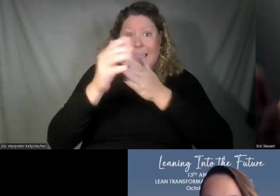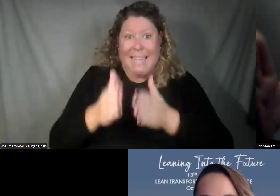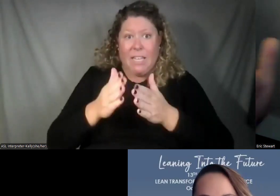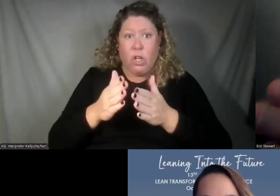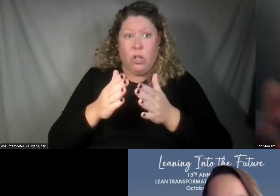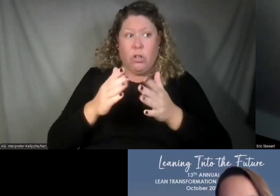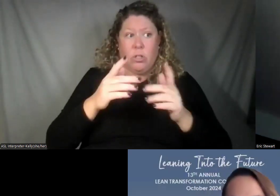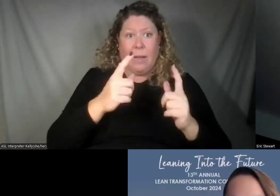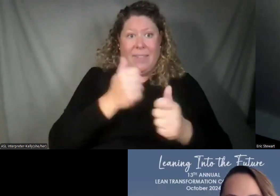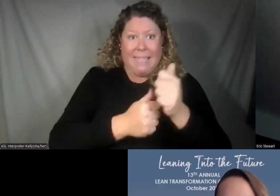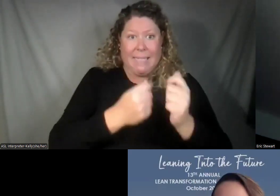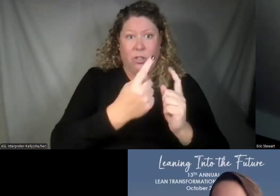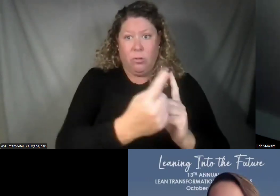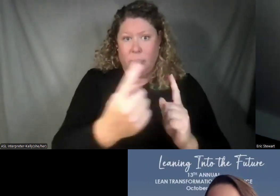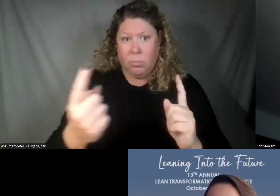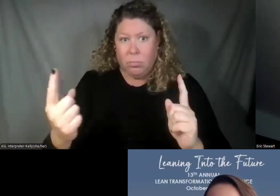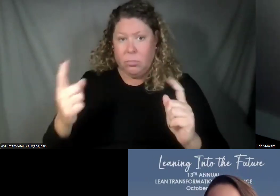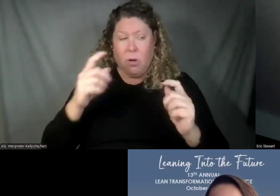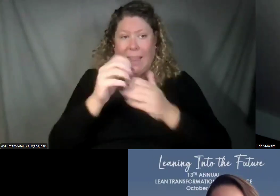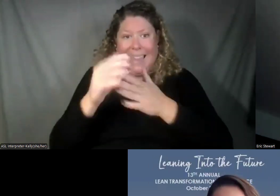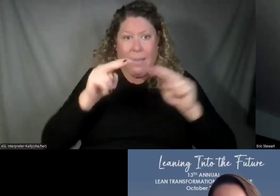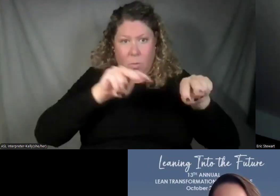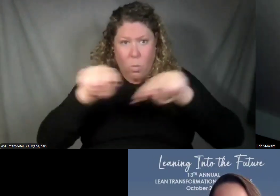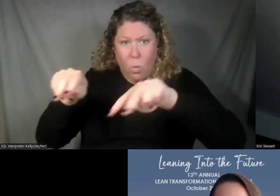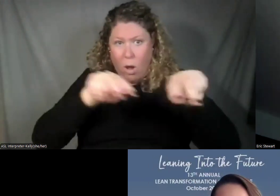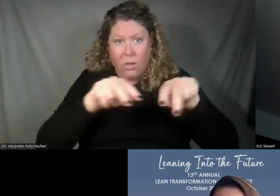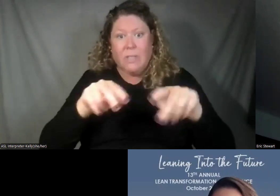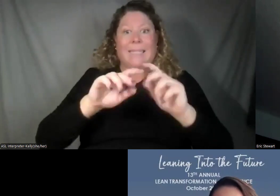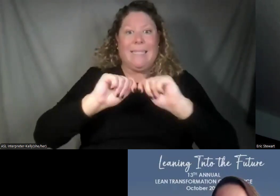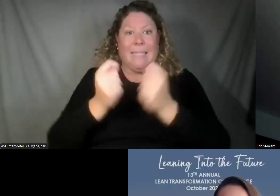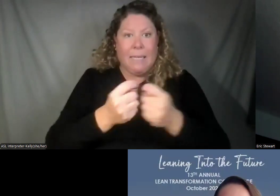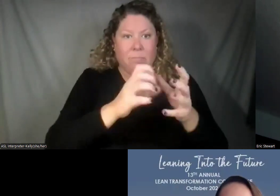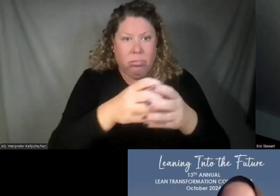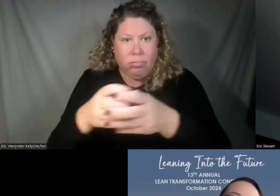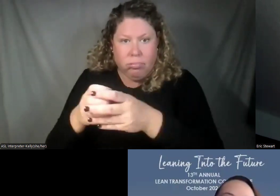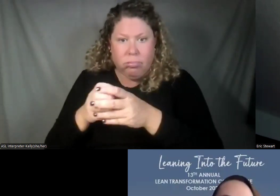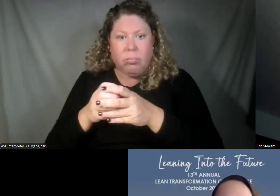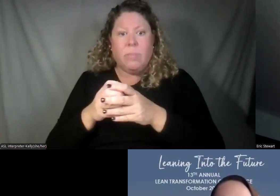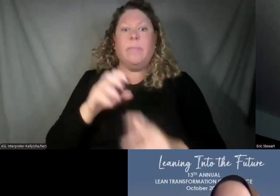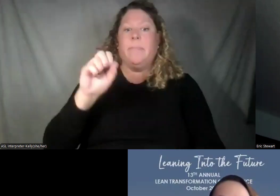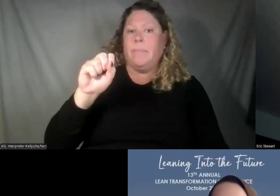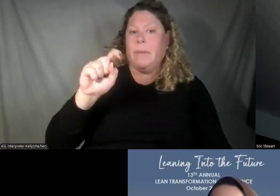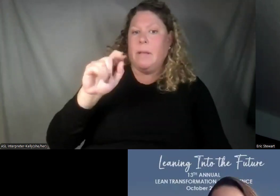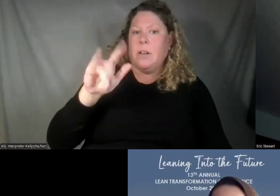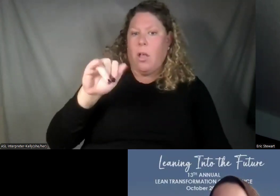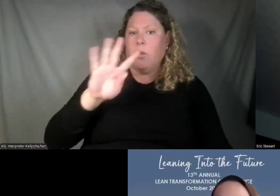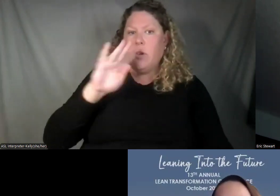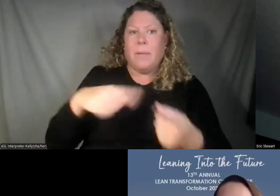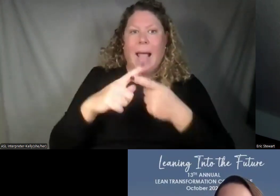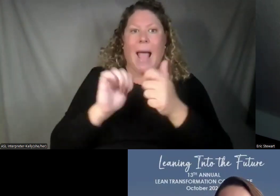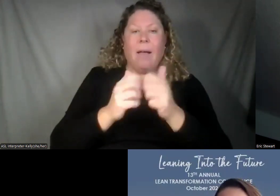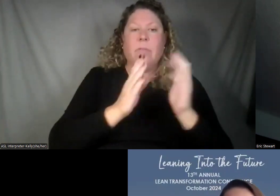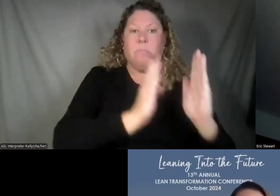small teams focus on the important stuff. Yes, and as you're talking, I'm thinking of the chunking it out and, what can you do